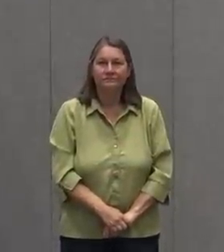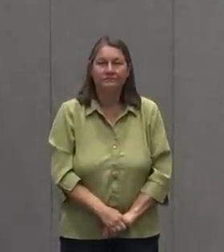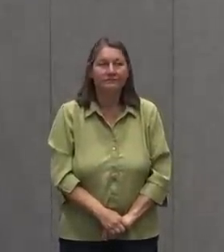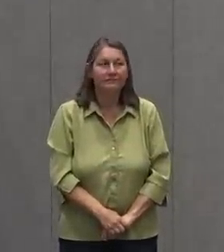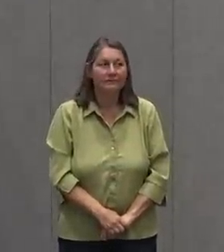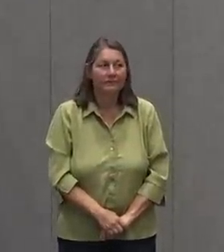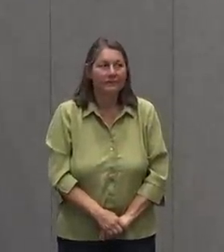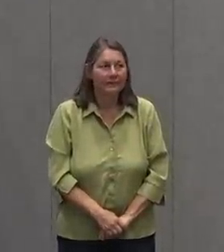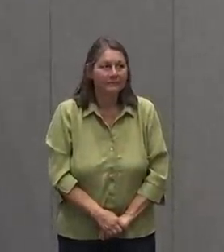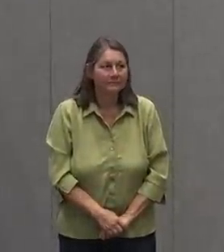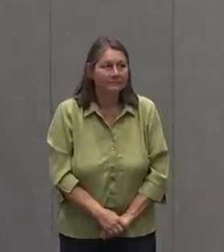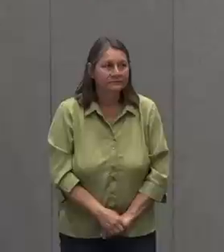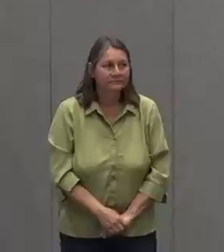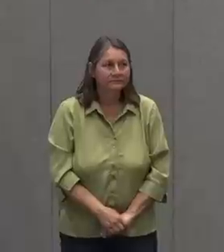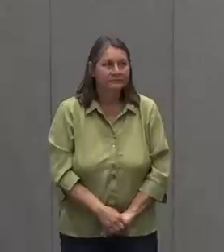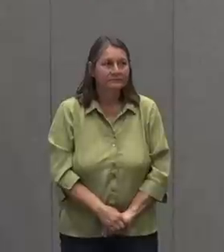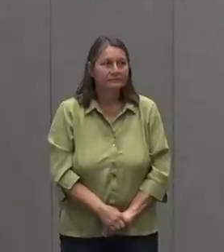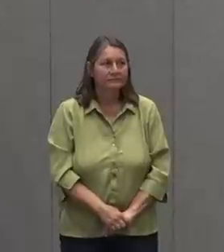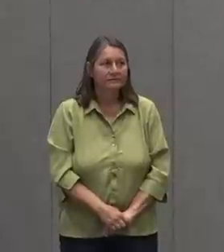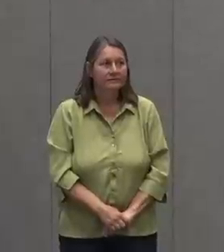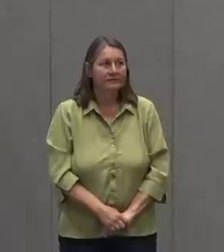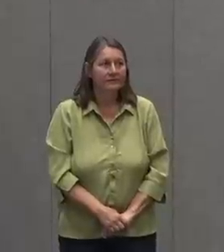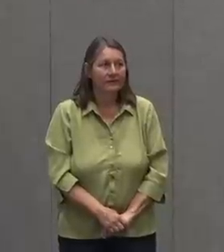There we go.